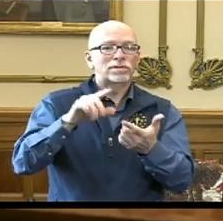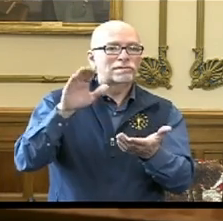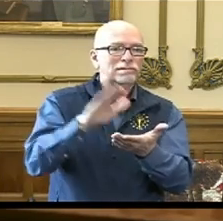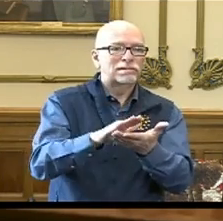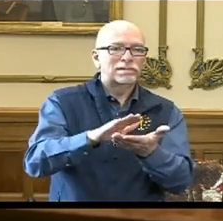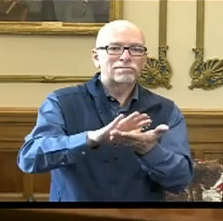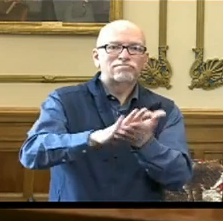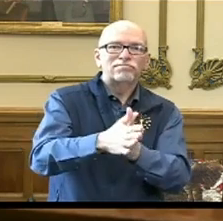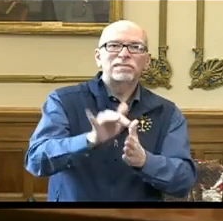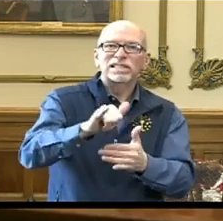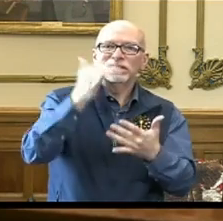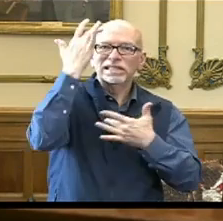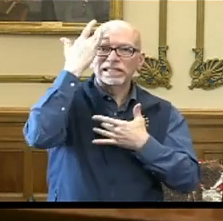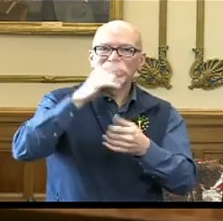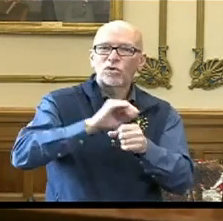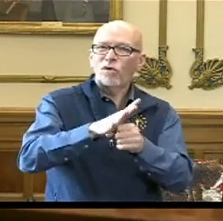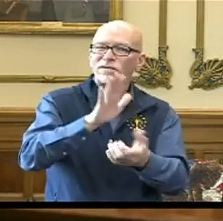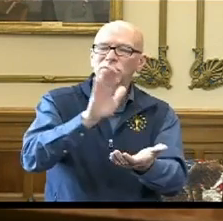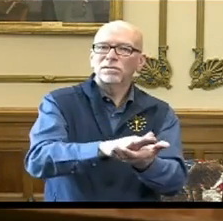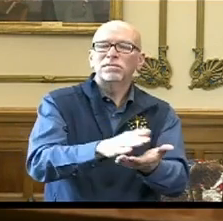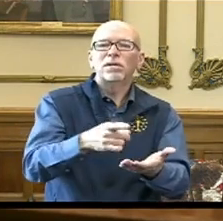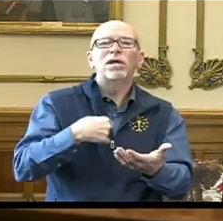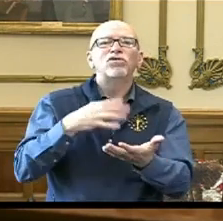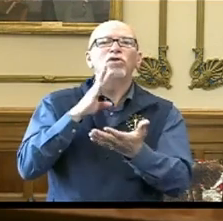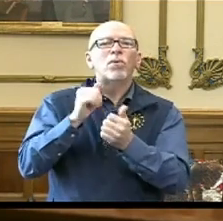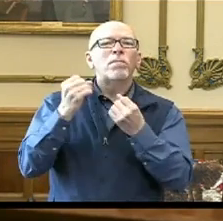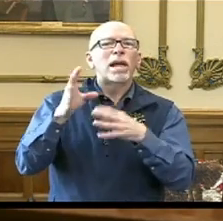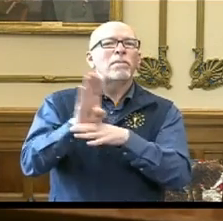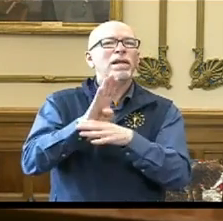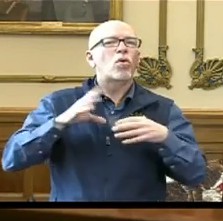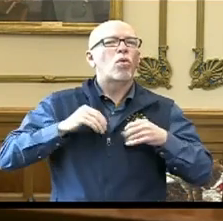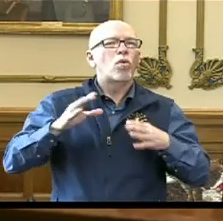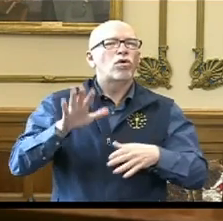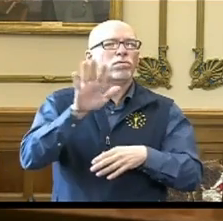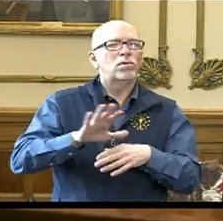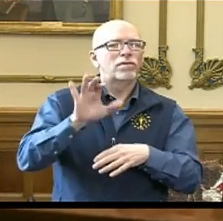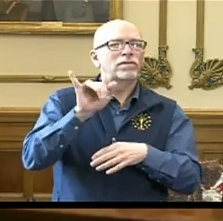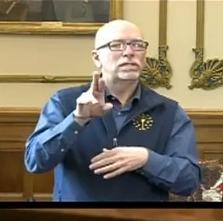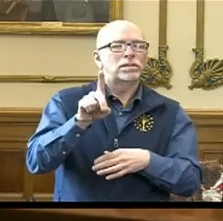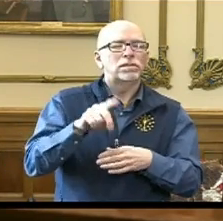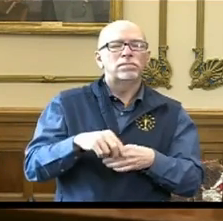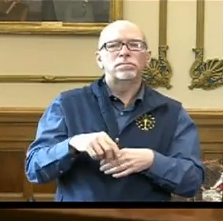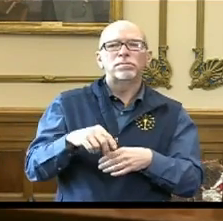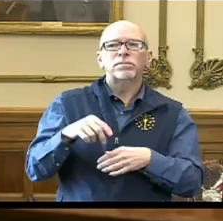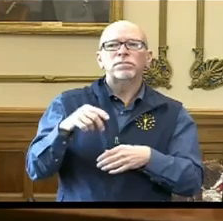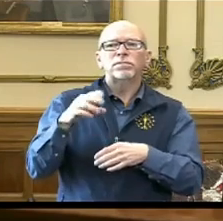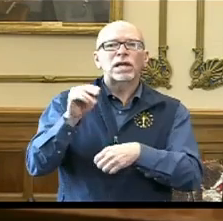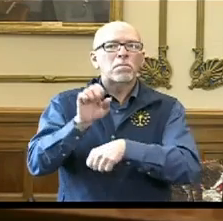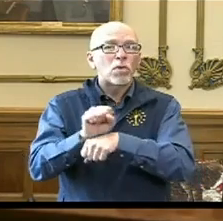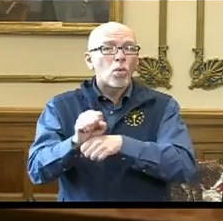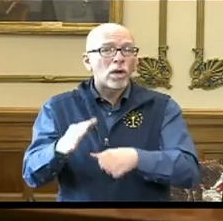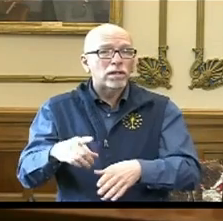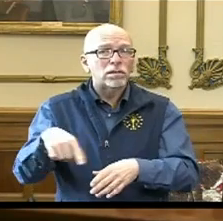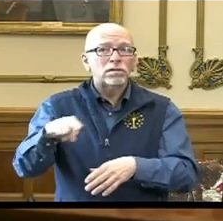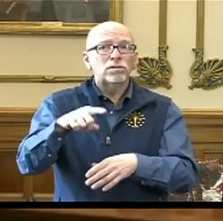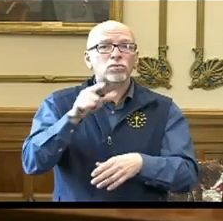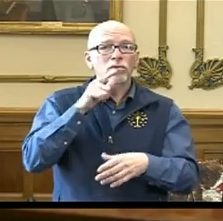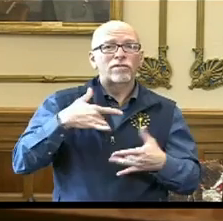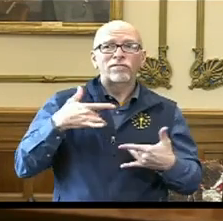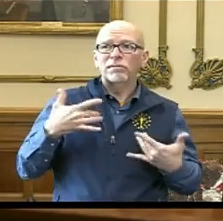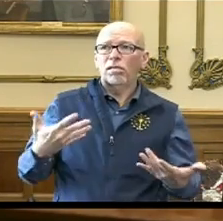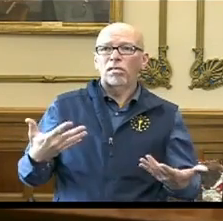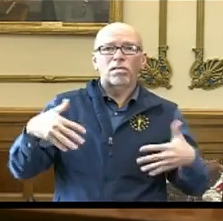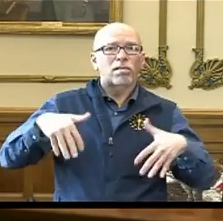And I've been talking to so many business owners across the state, employees as well, that have been dislocated. But